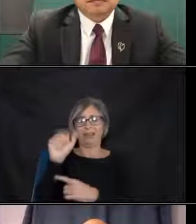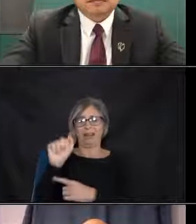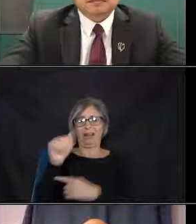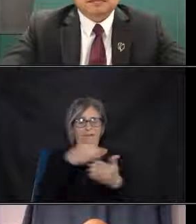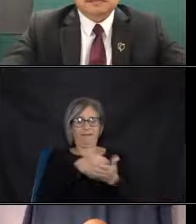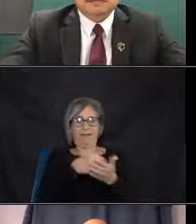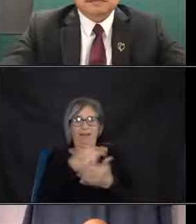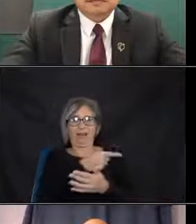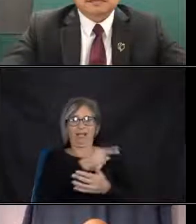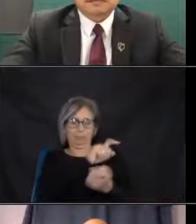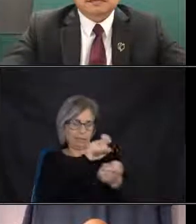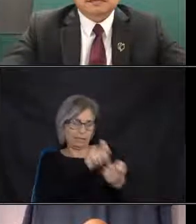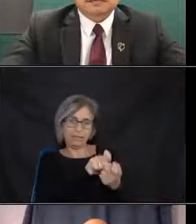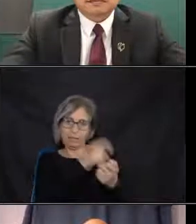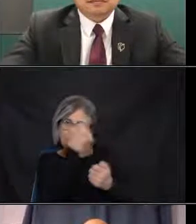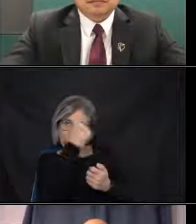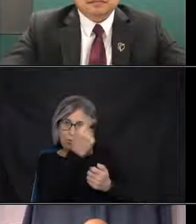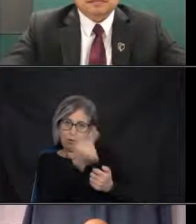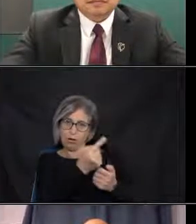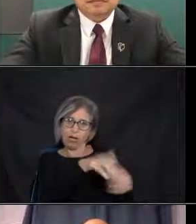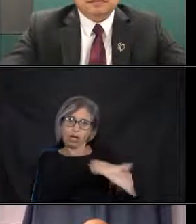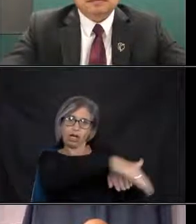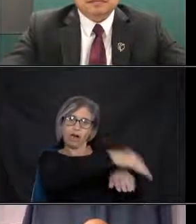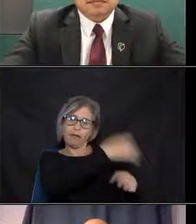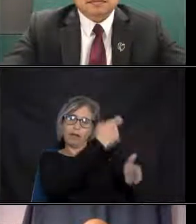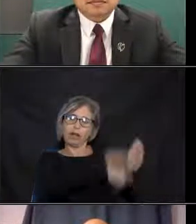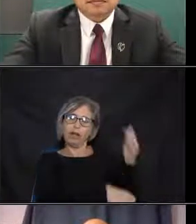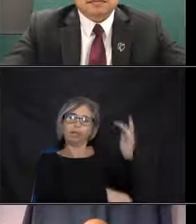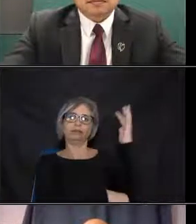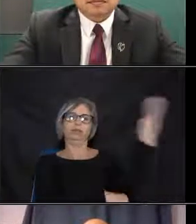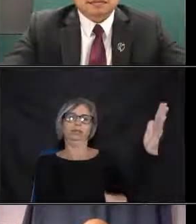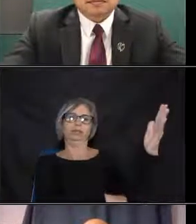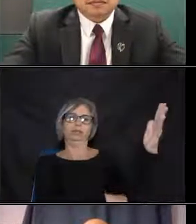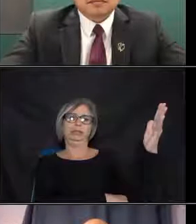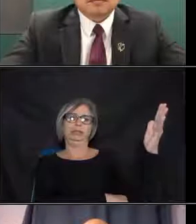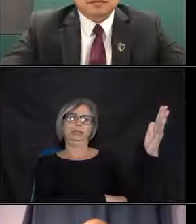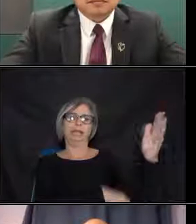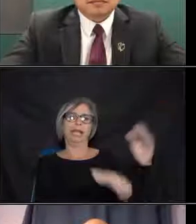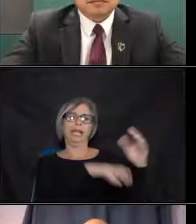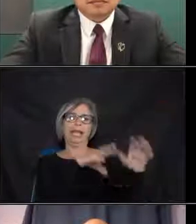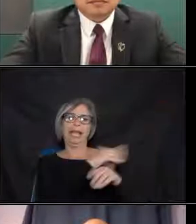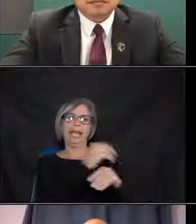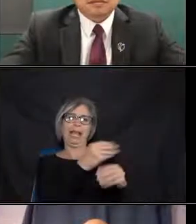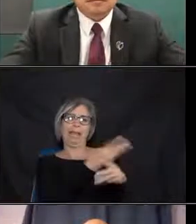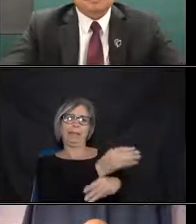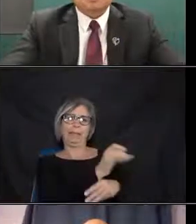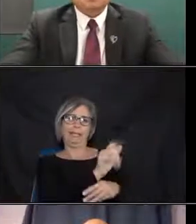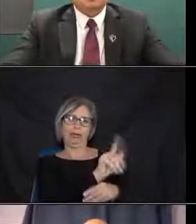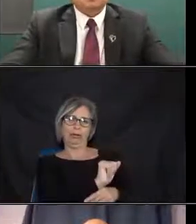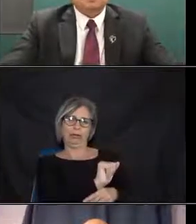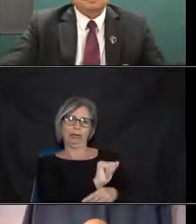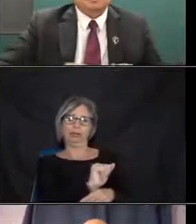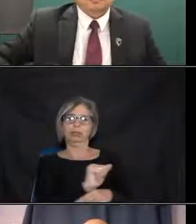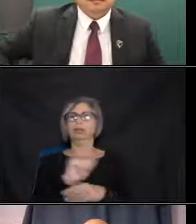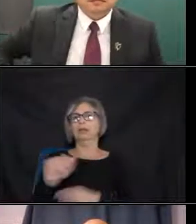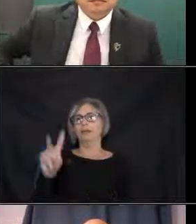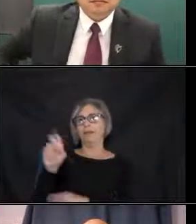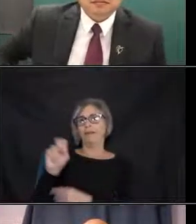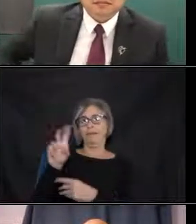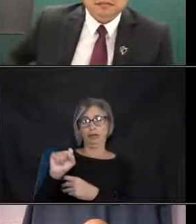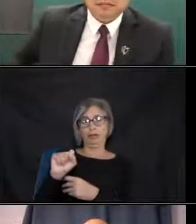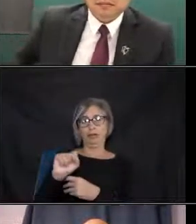is specifically only for covering the costs of trees and materials. And so we will be procuring the vendors to